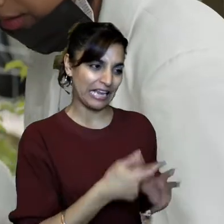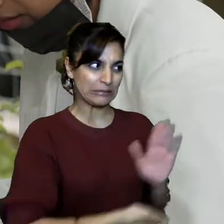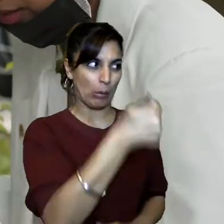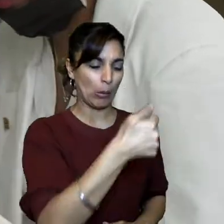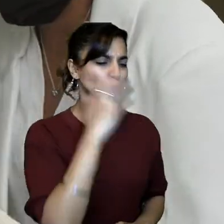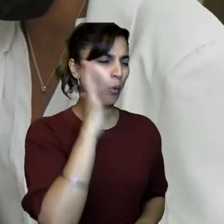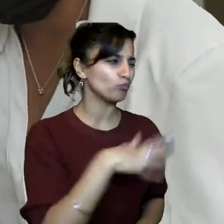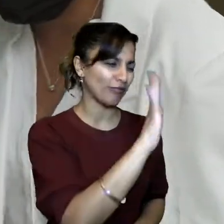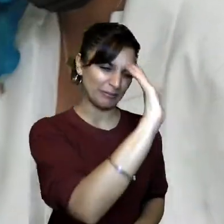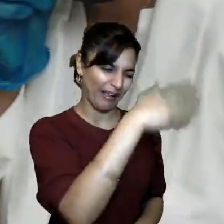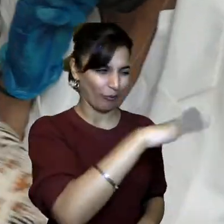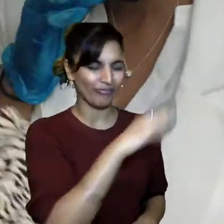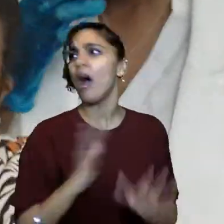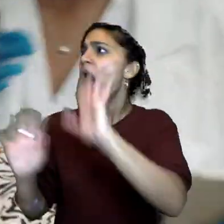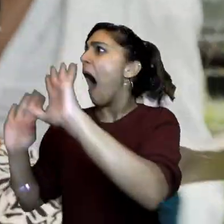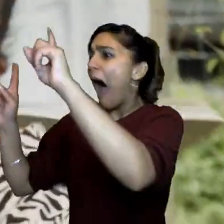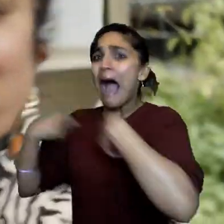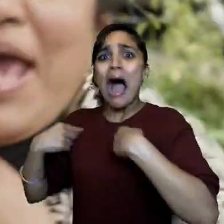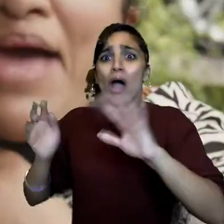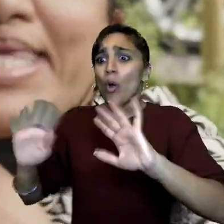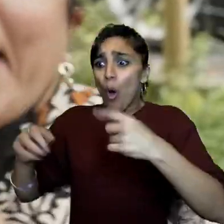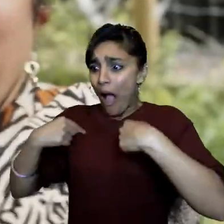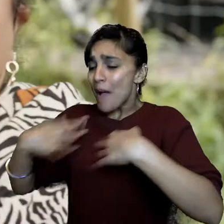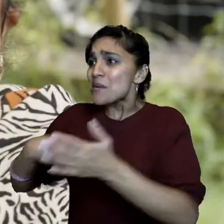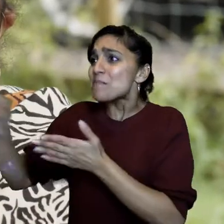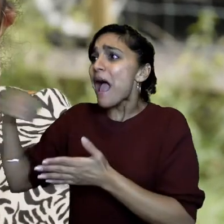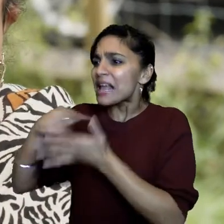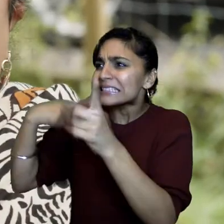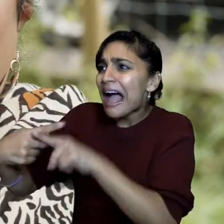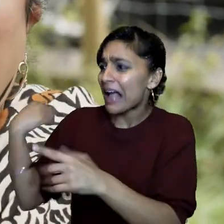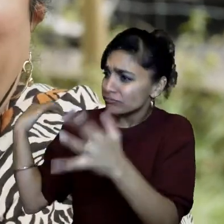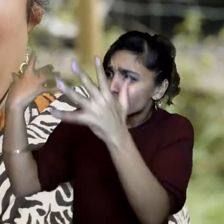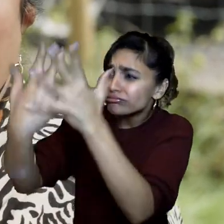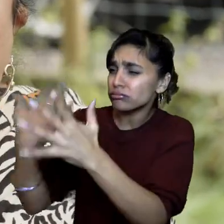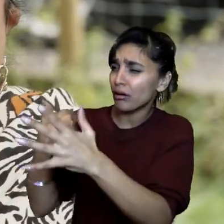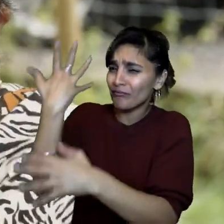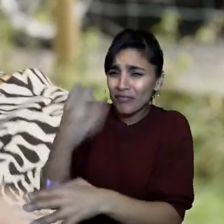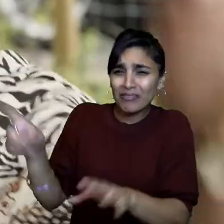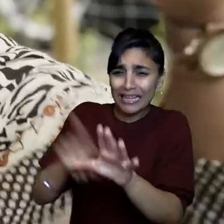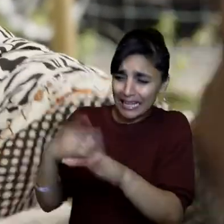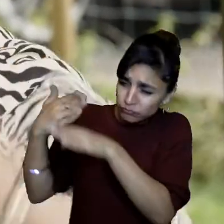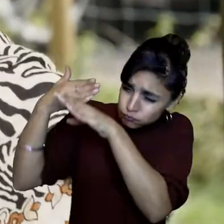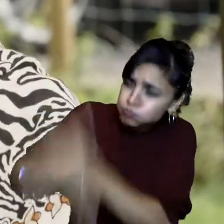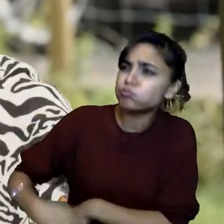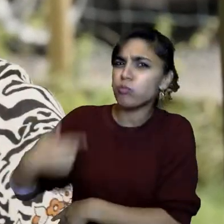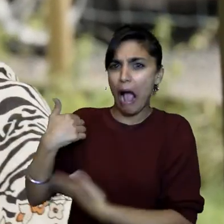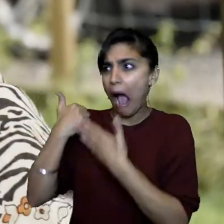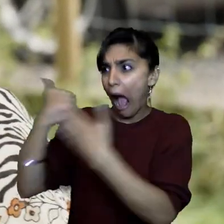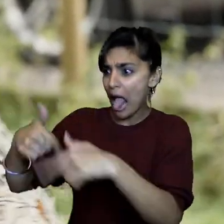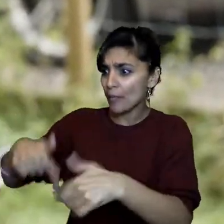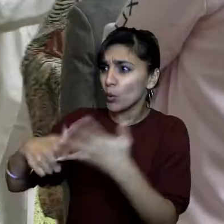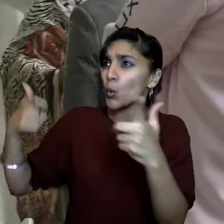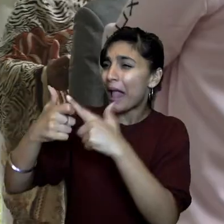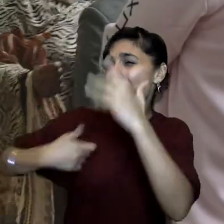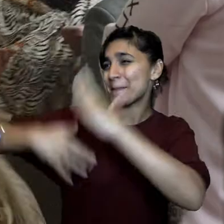goodbye yeah. Take care of yourself. I paid my taxes. I worked hard for 50 years. I helped build this country.